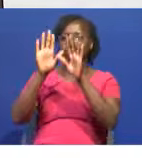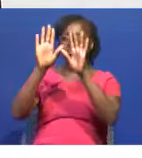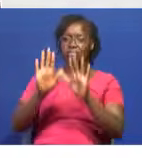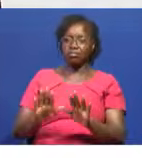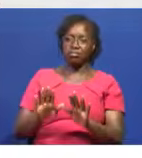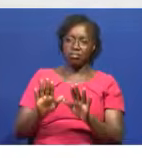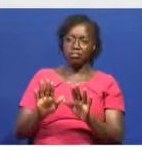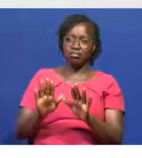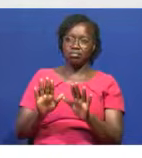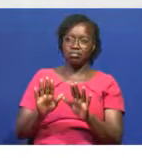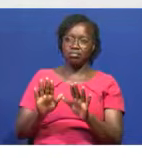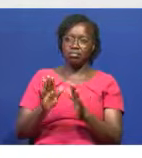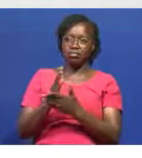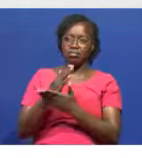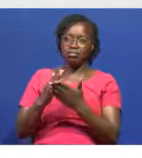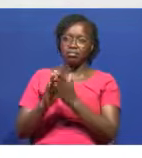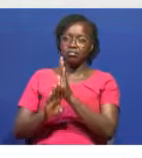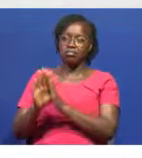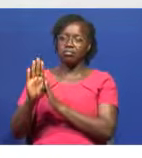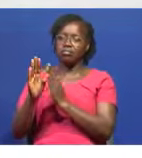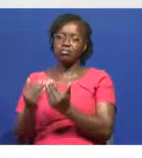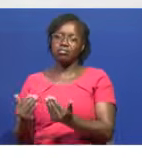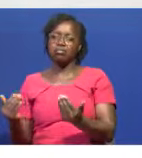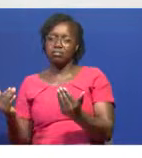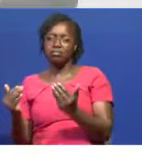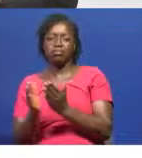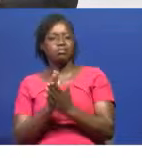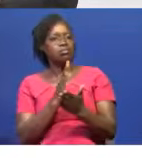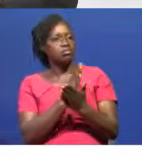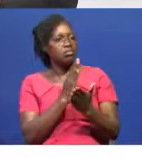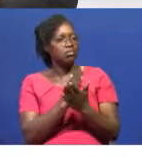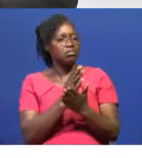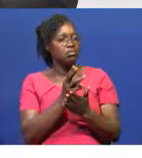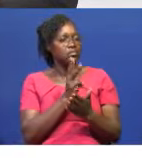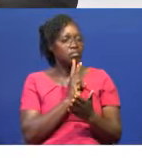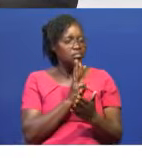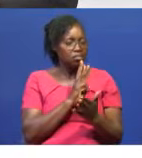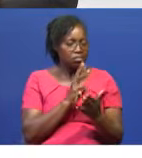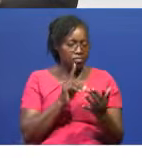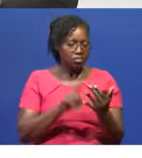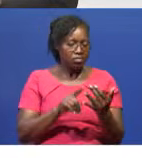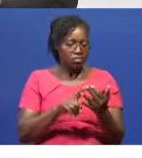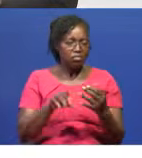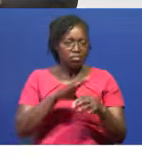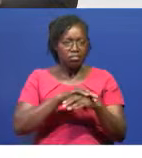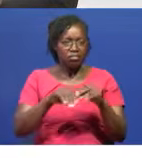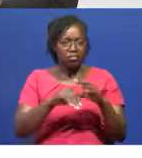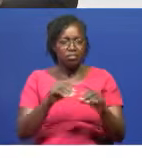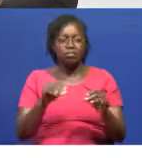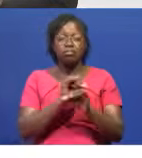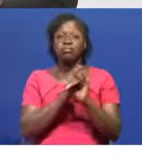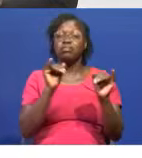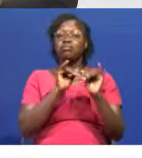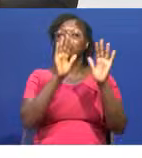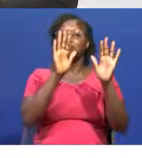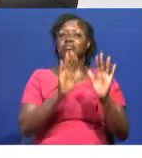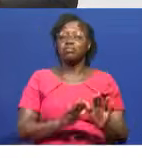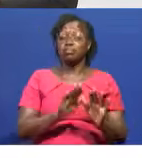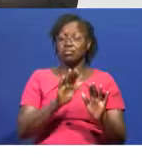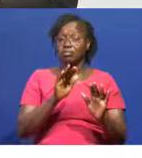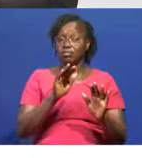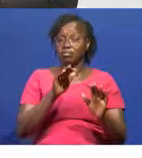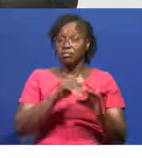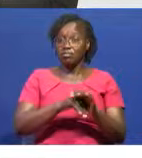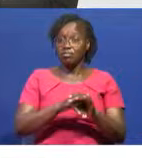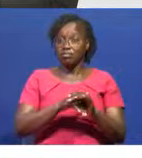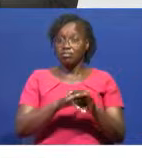important aspect of the development of the children. Indeed, water, sanitation and hygiene is very important. It is. When it comes